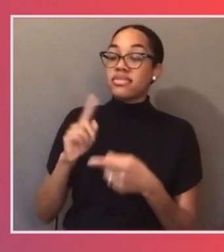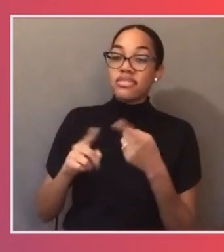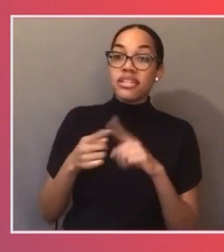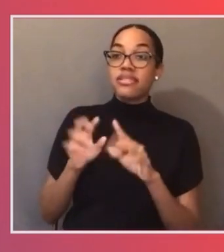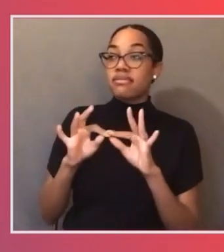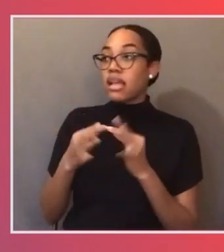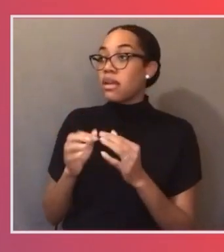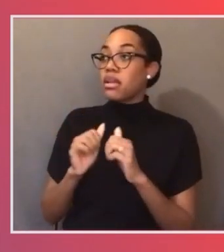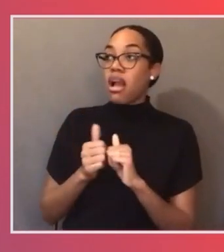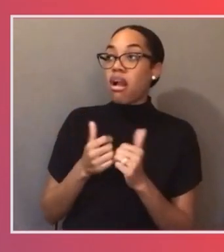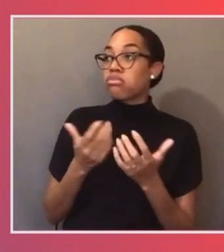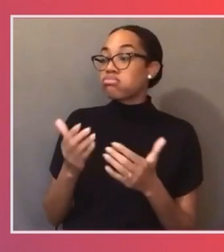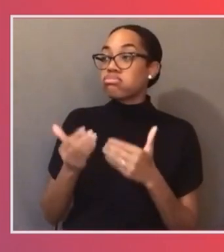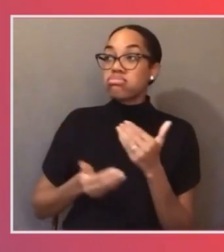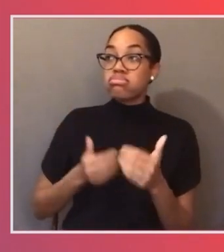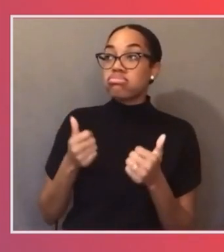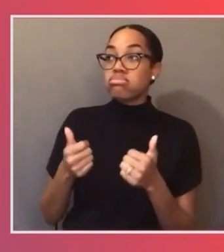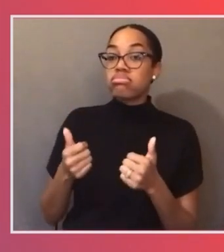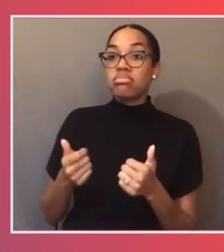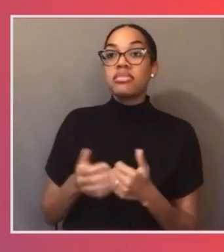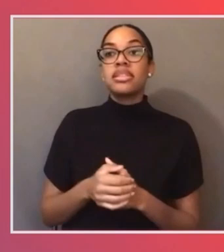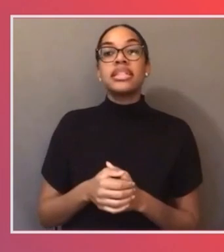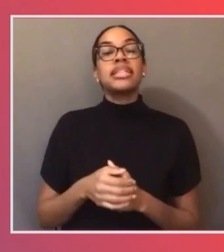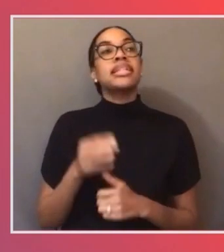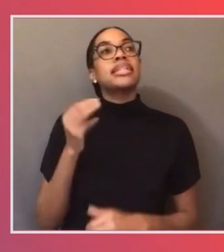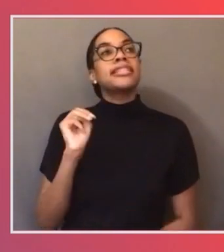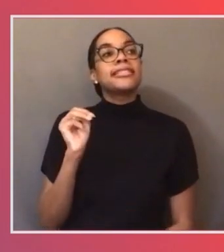Let's see. I don't know that there's much notable,